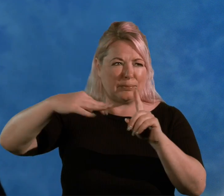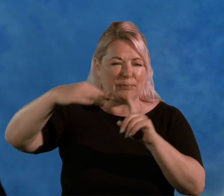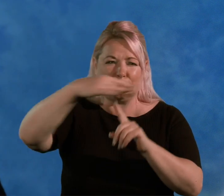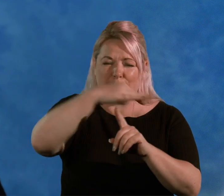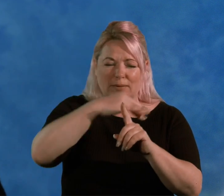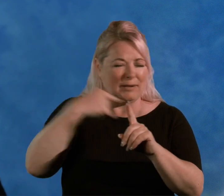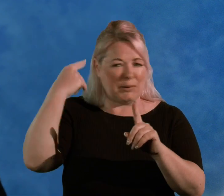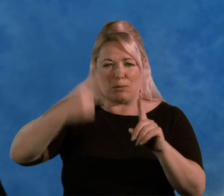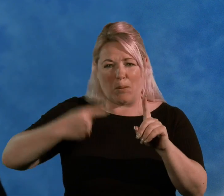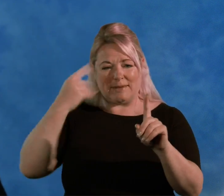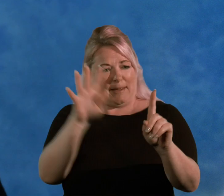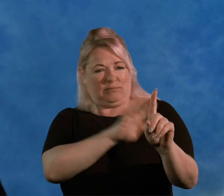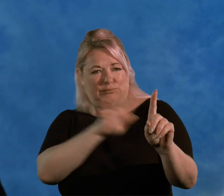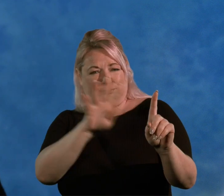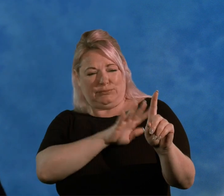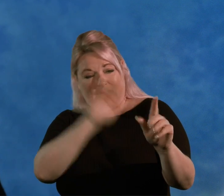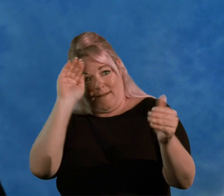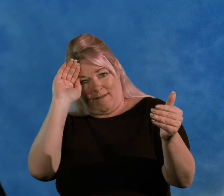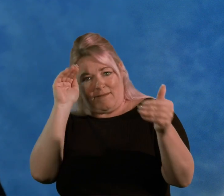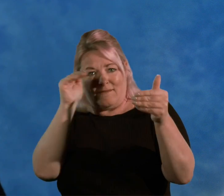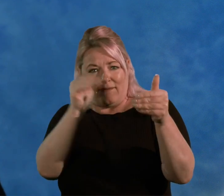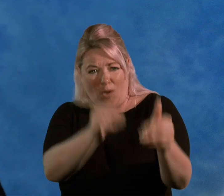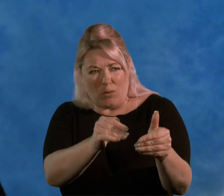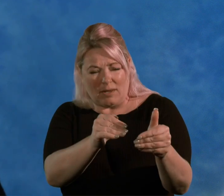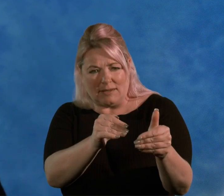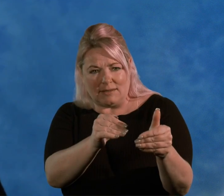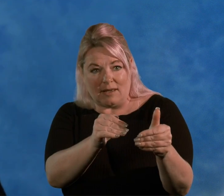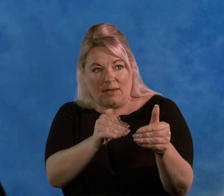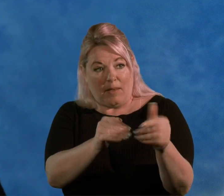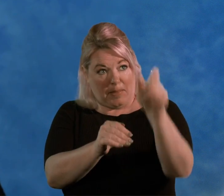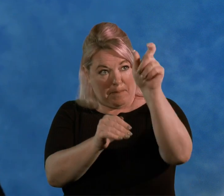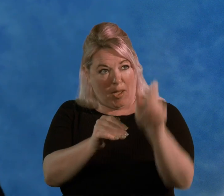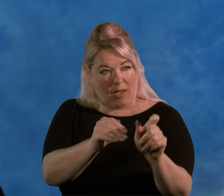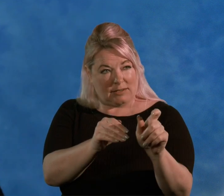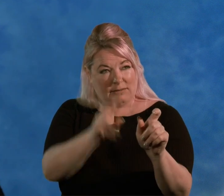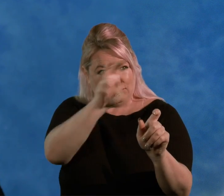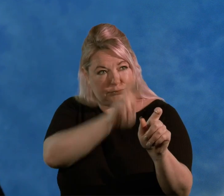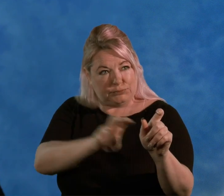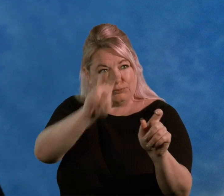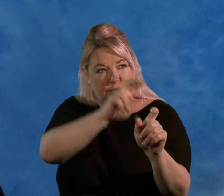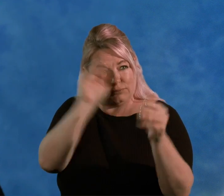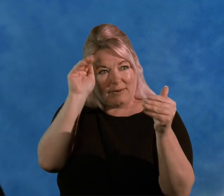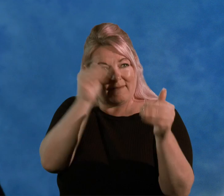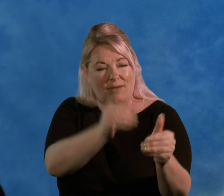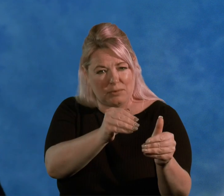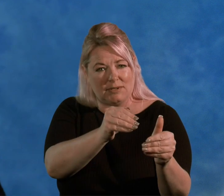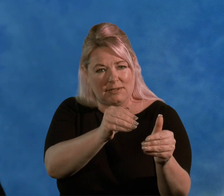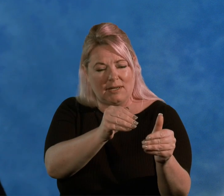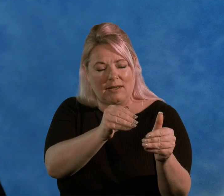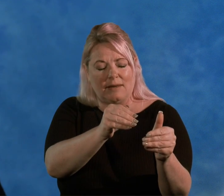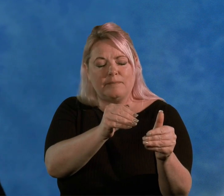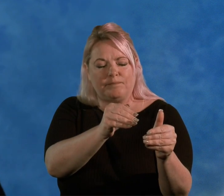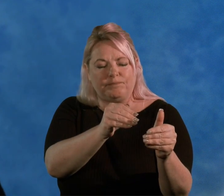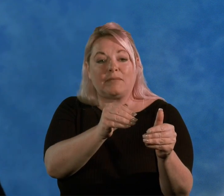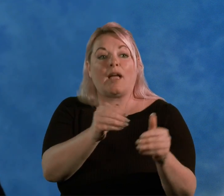of background noise, I have to concentrate very much on the person I'm trying to communicate with.